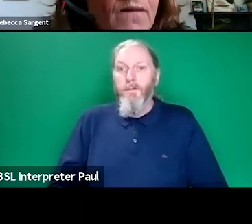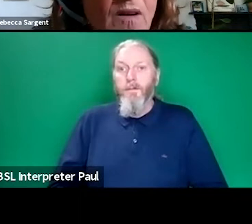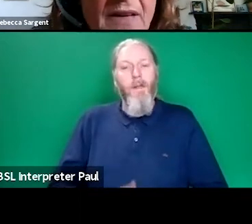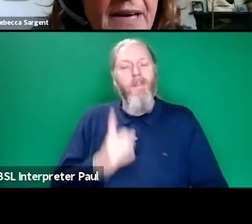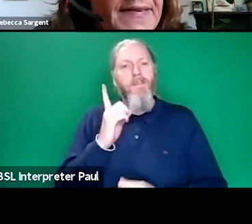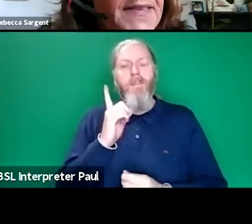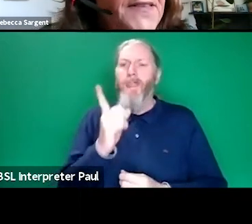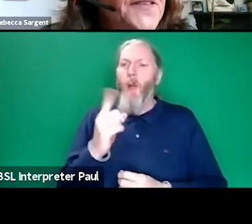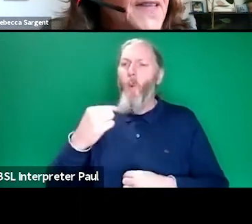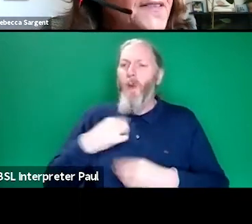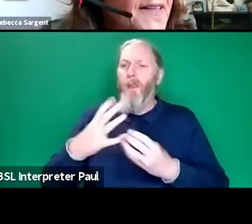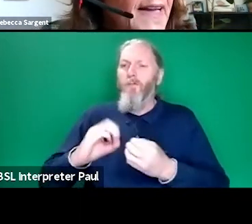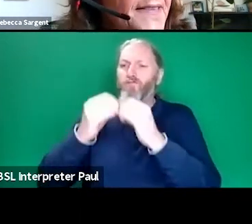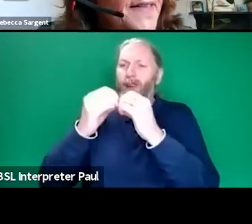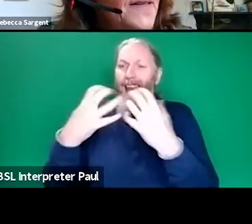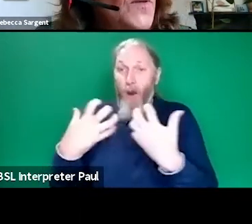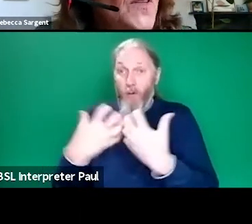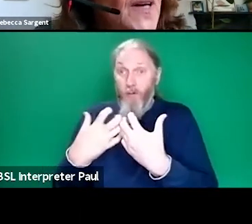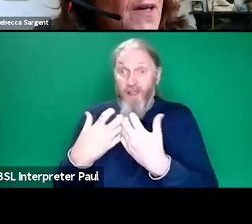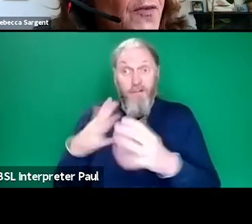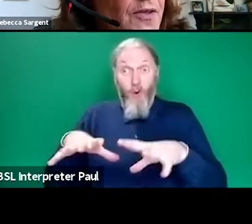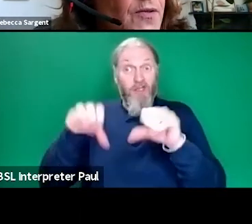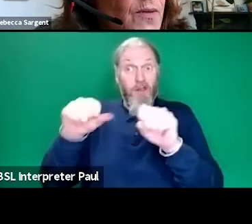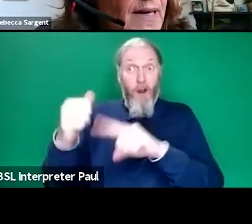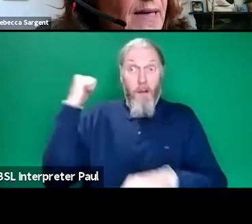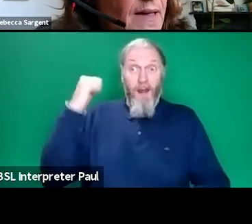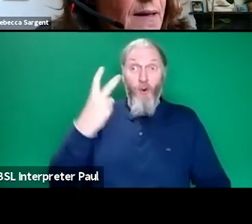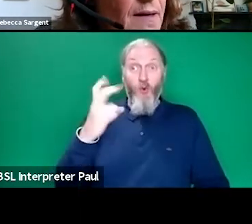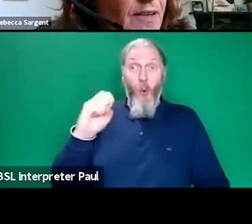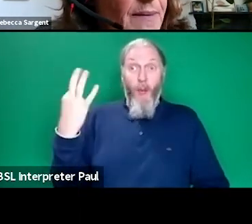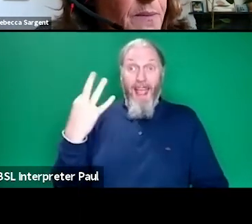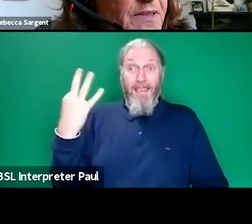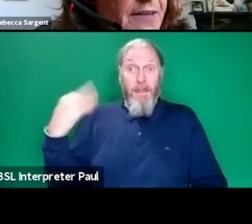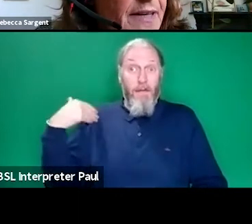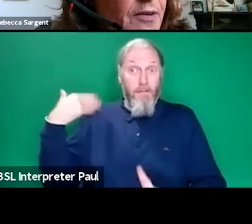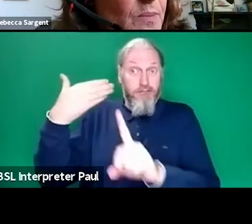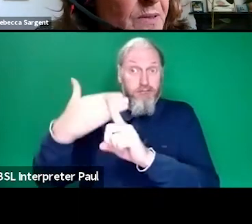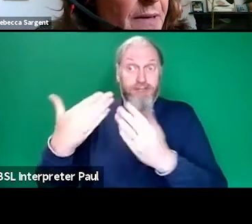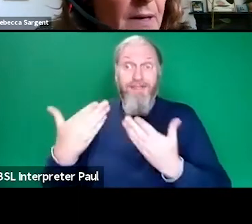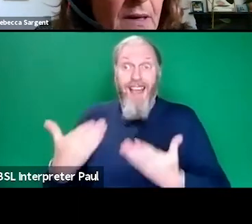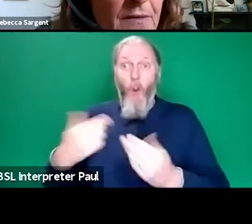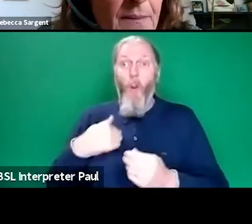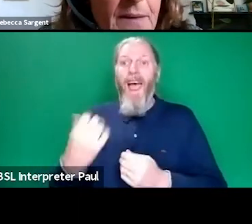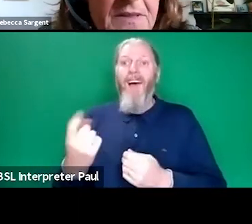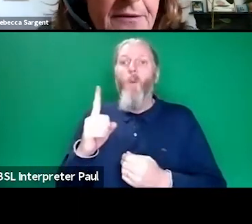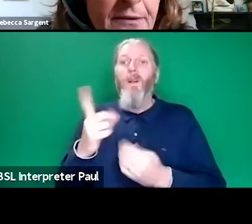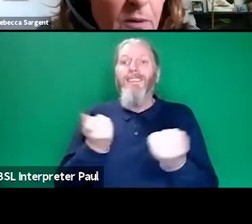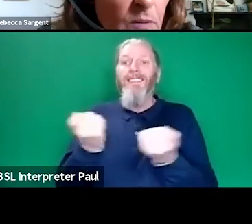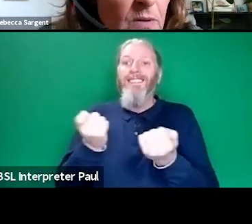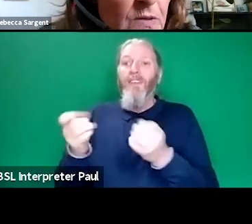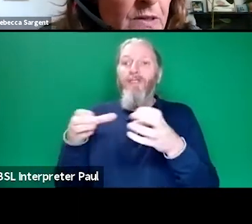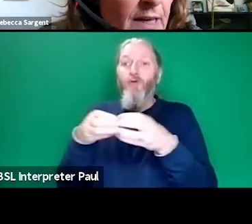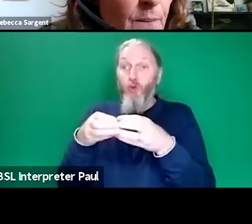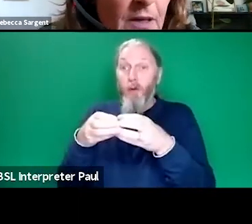really ongoing since 2018 was through our Family Hub Steering Group. So the Family Hub Steering